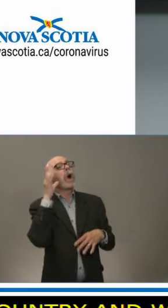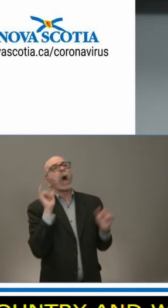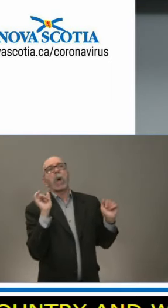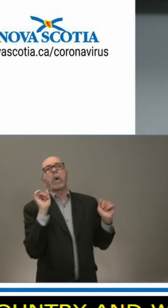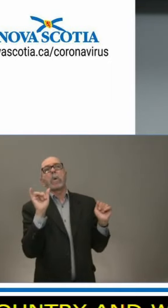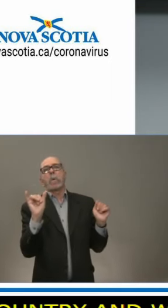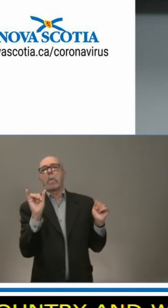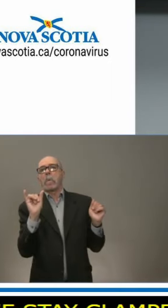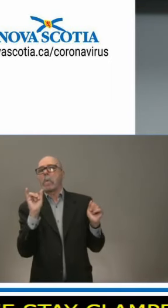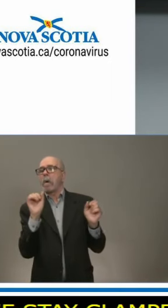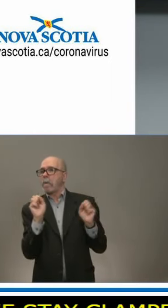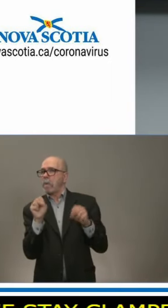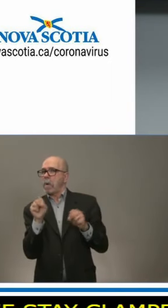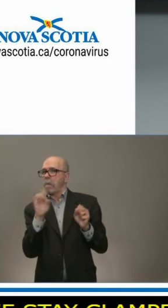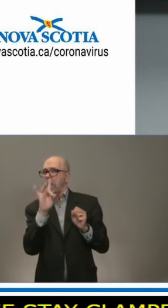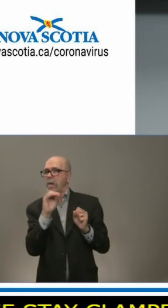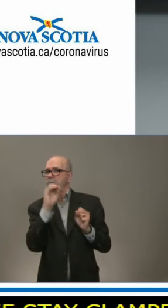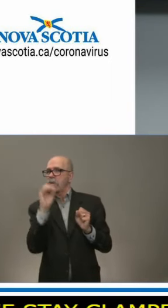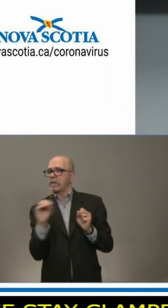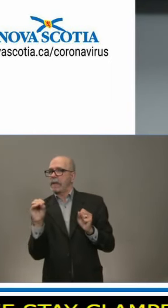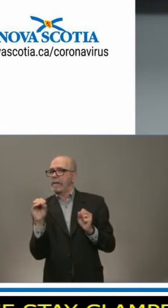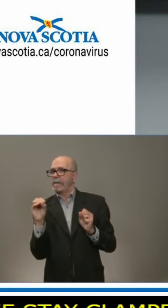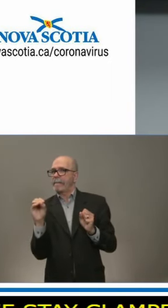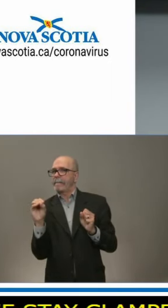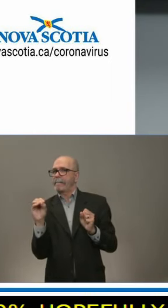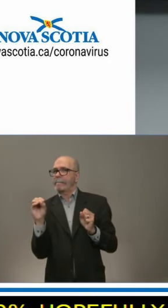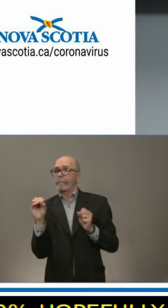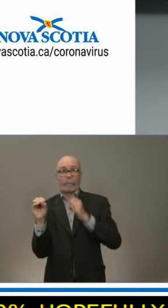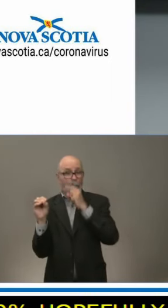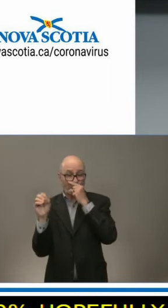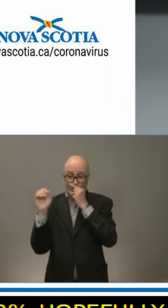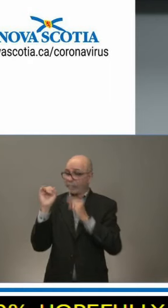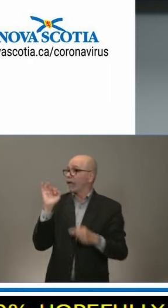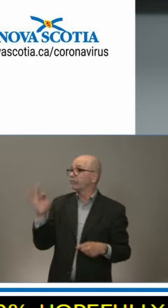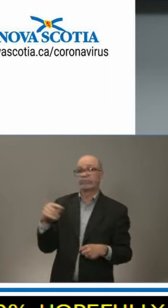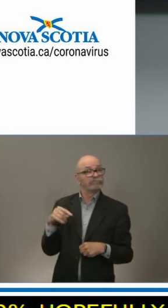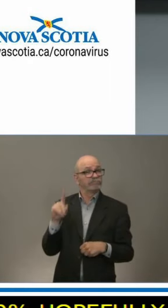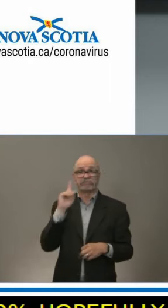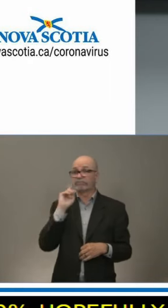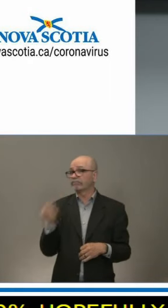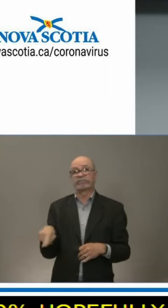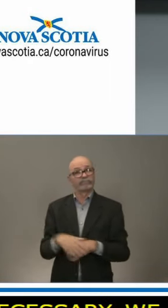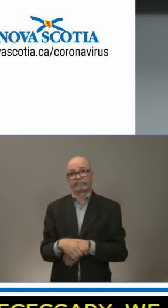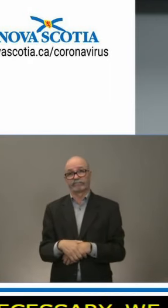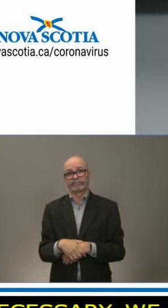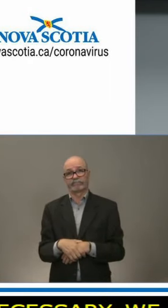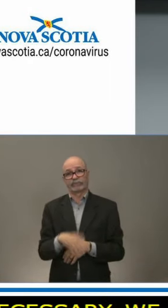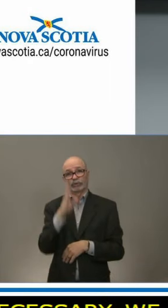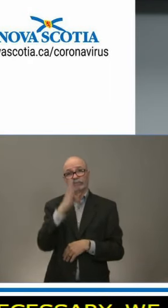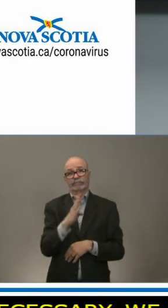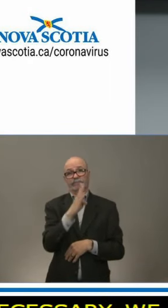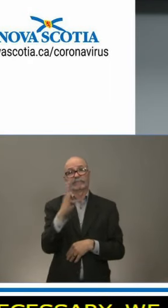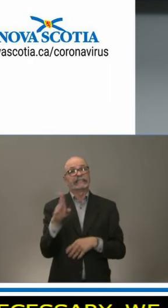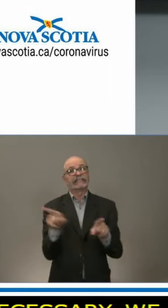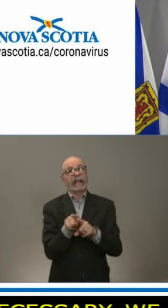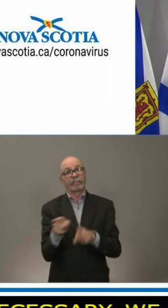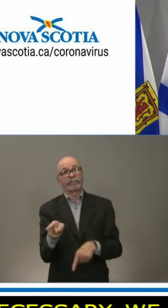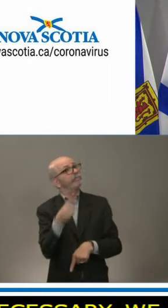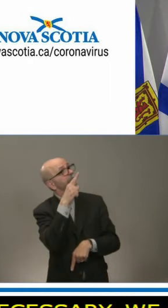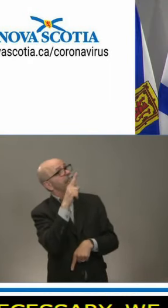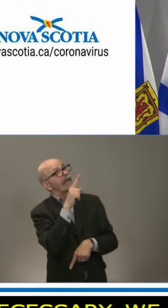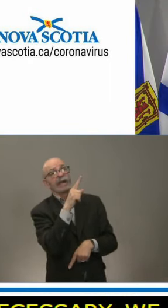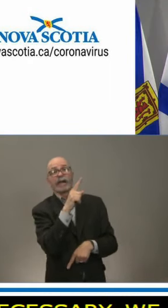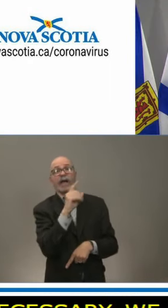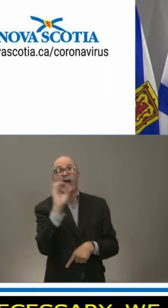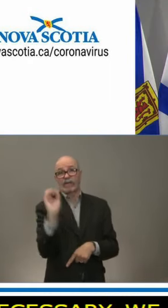end up in a situation like Ontario and Quebec. And believe me, that is not a pretty picture and is not where we want to be as a province. Jesse, do